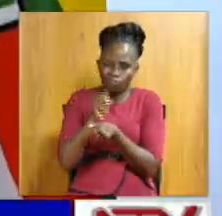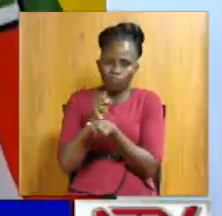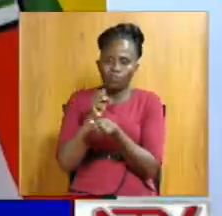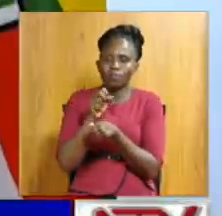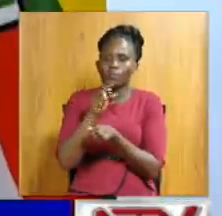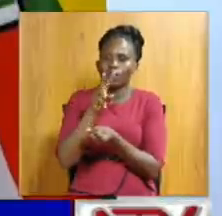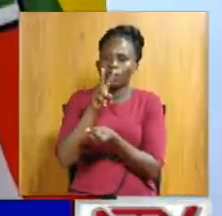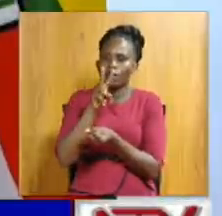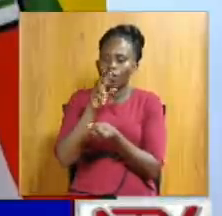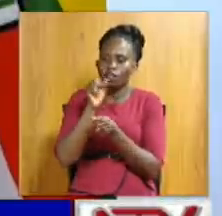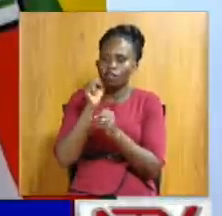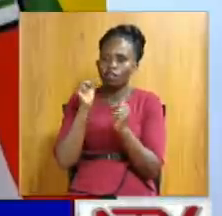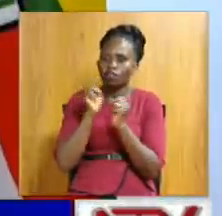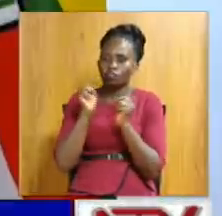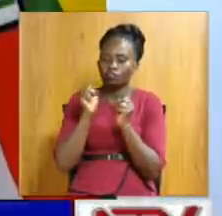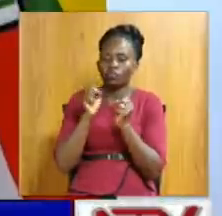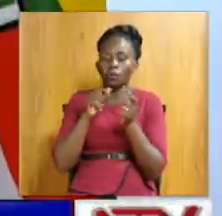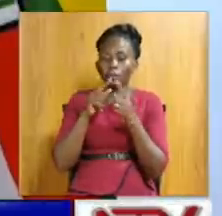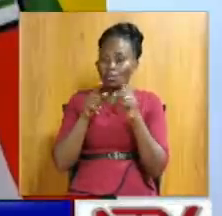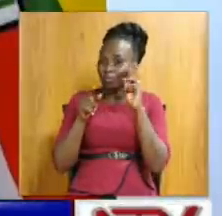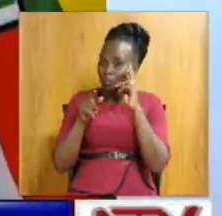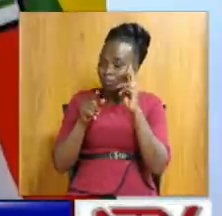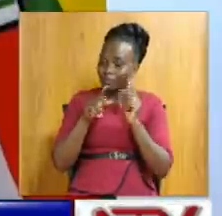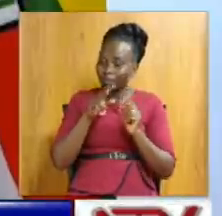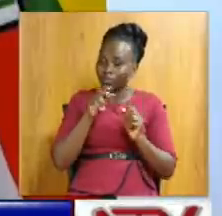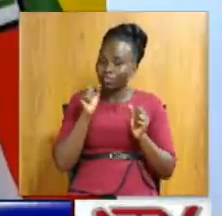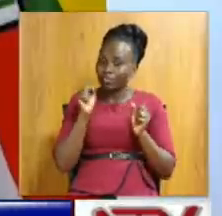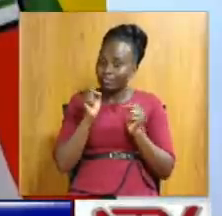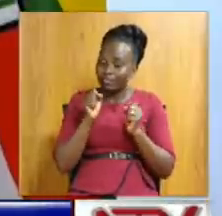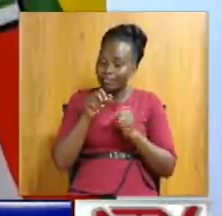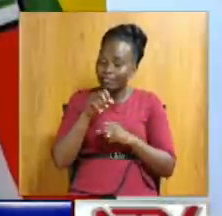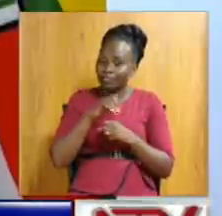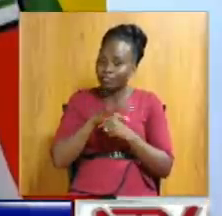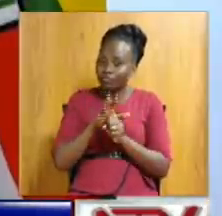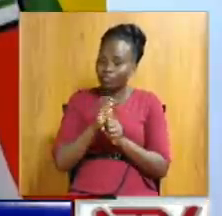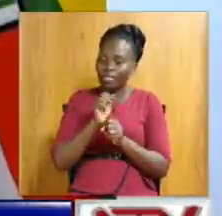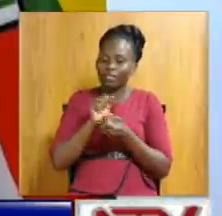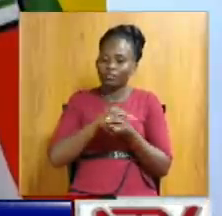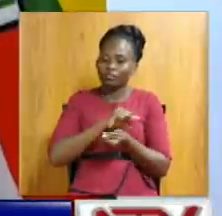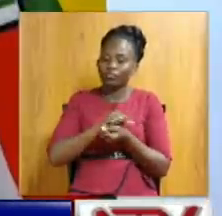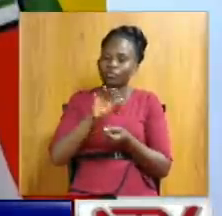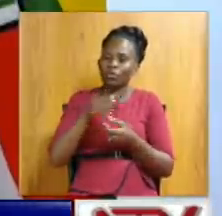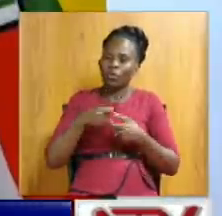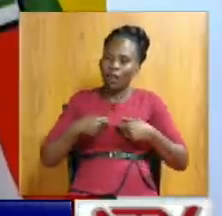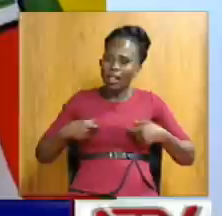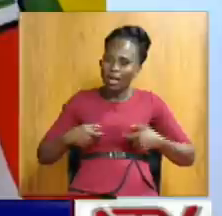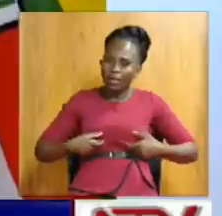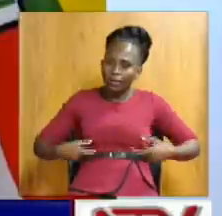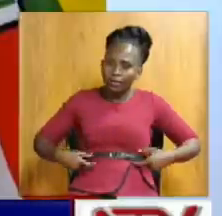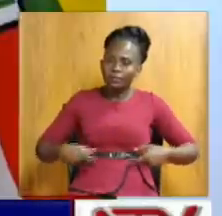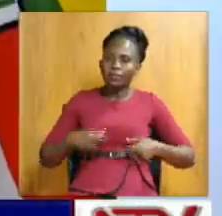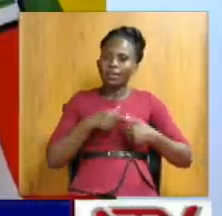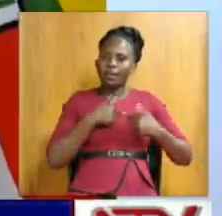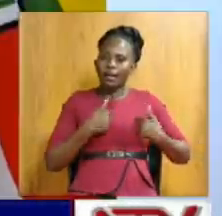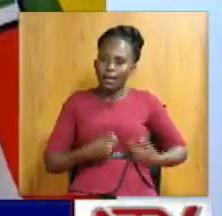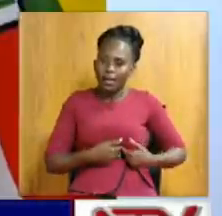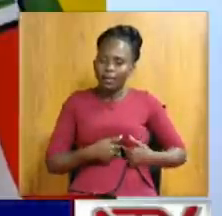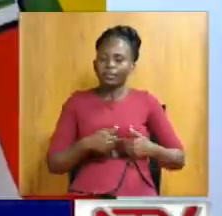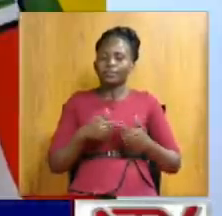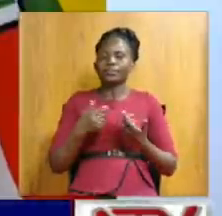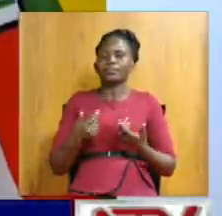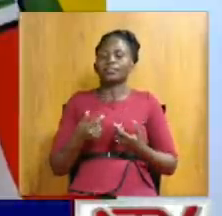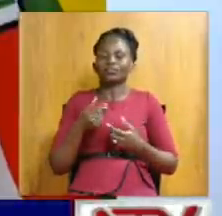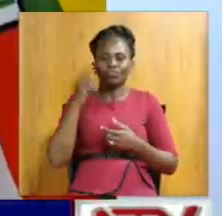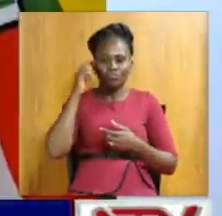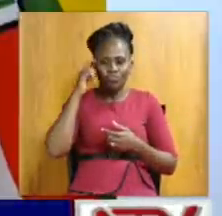virus will have damaged your internal organs, such as lungs, heart, pancreas,